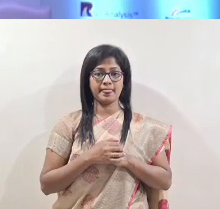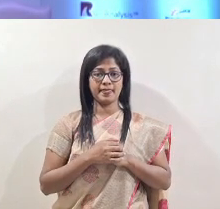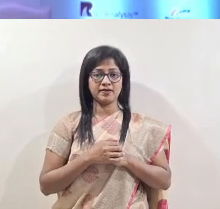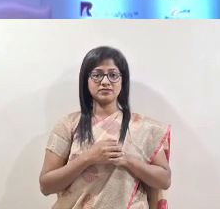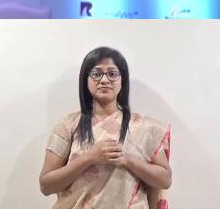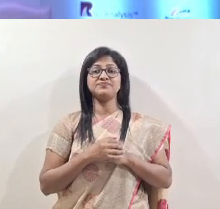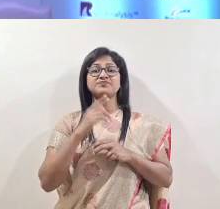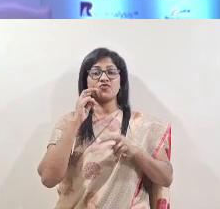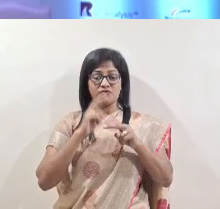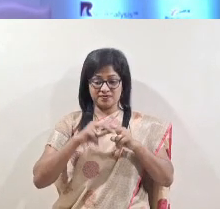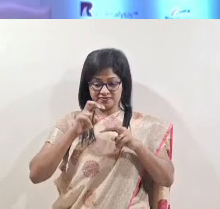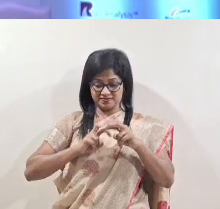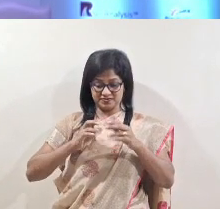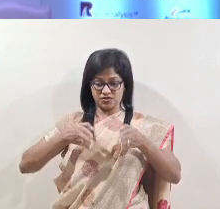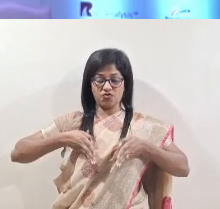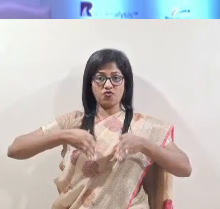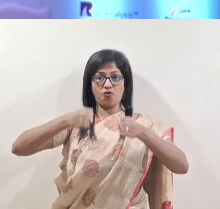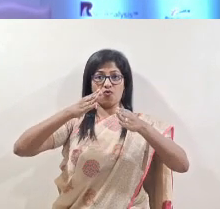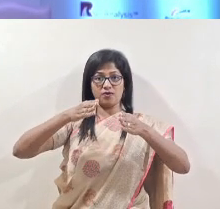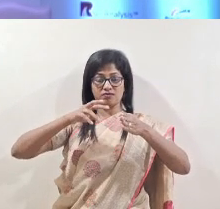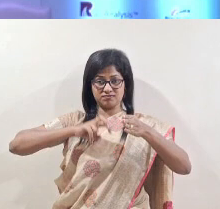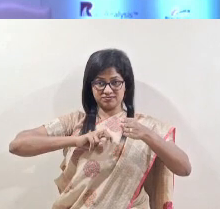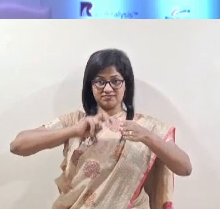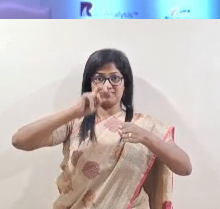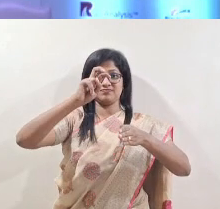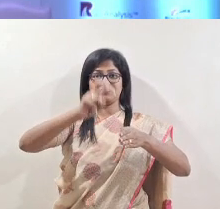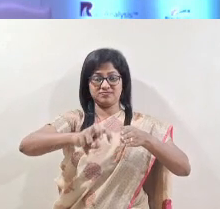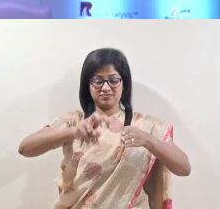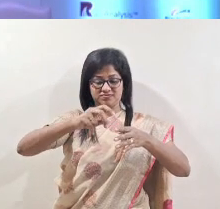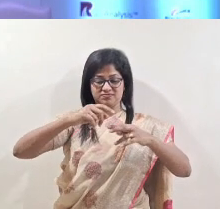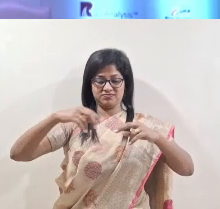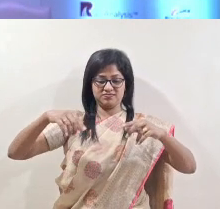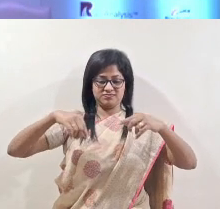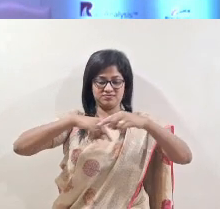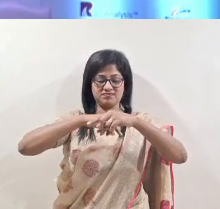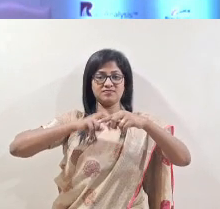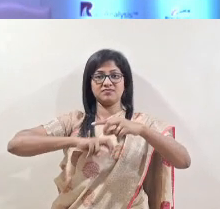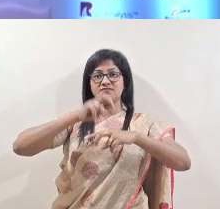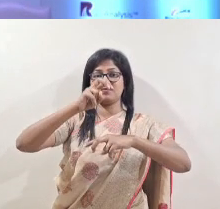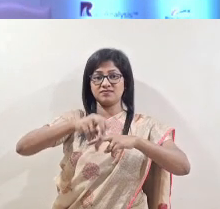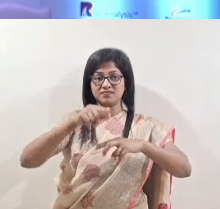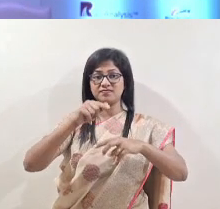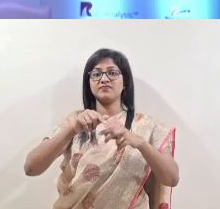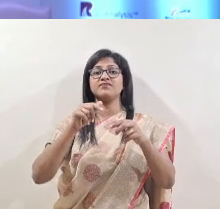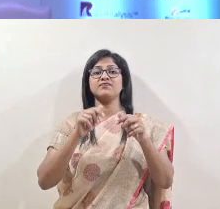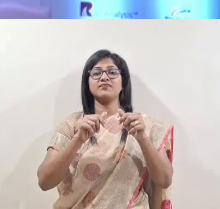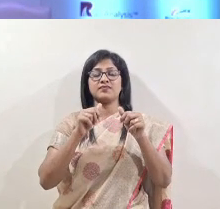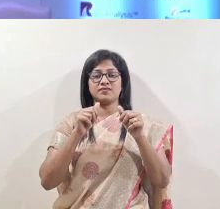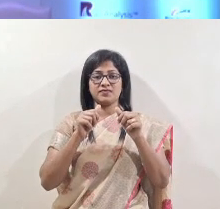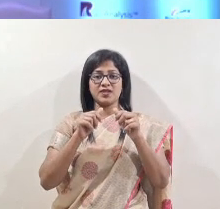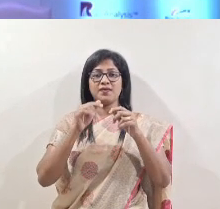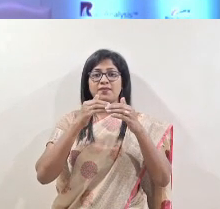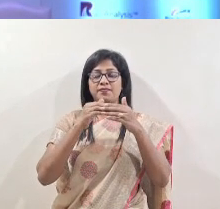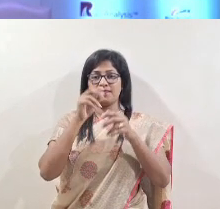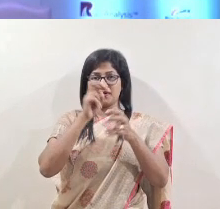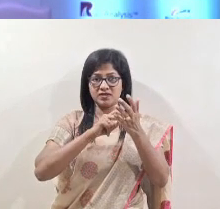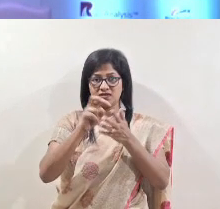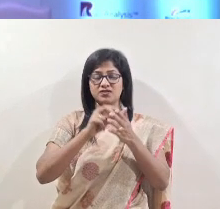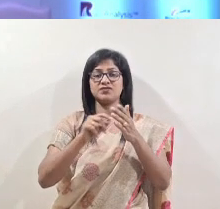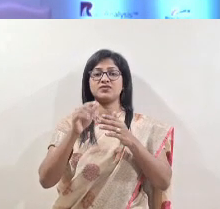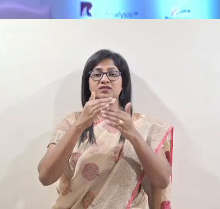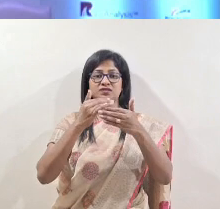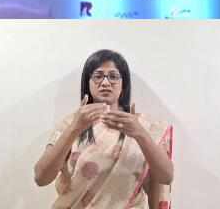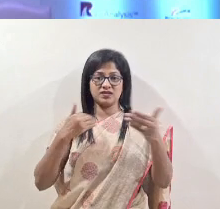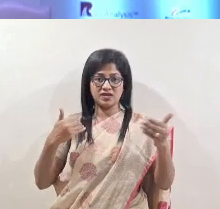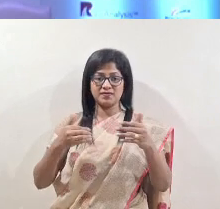to cross a road, there is a theory which is called pedestrian gap acceptance theory. It works based on the critical